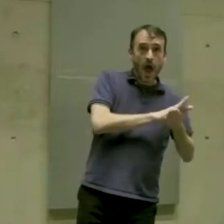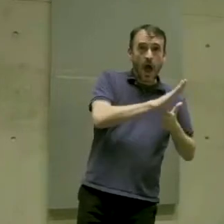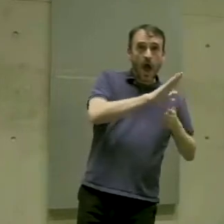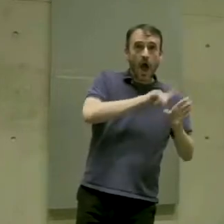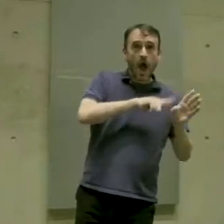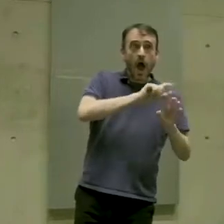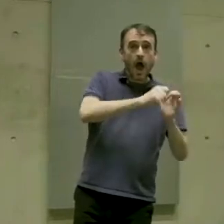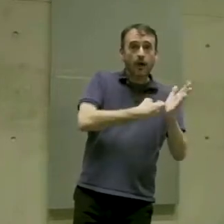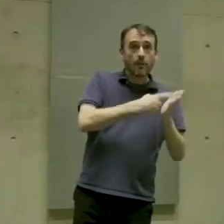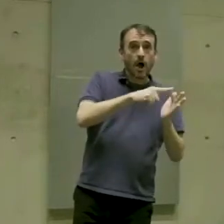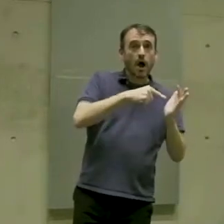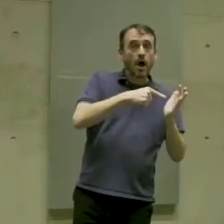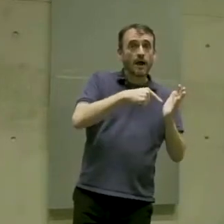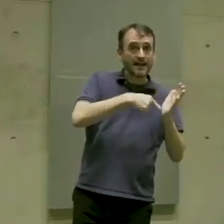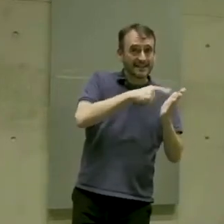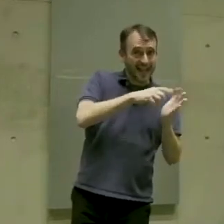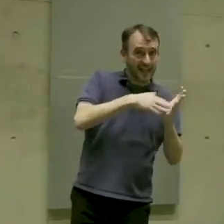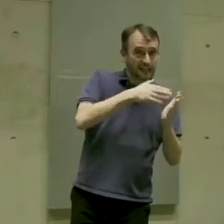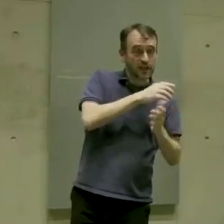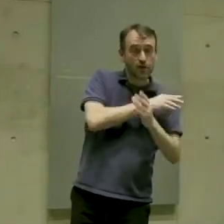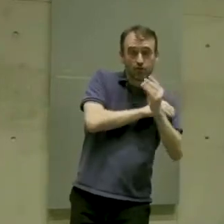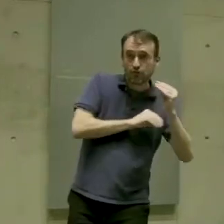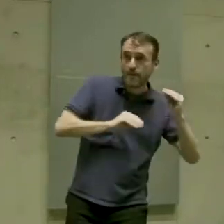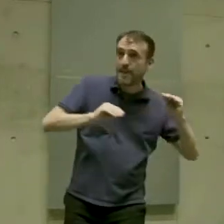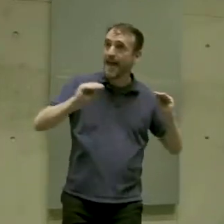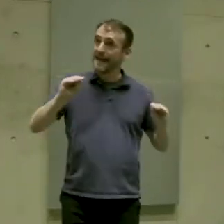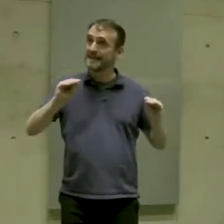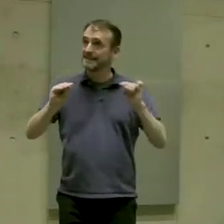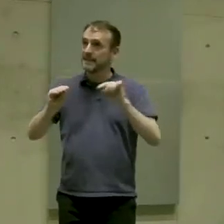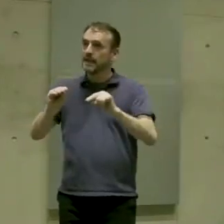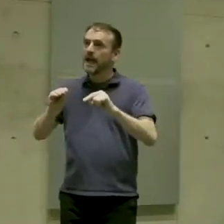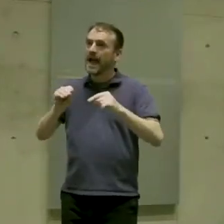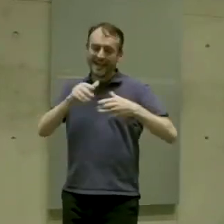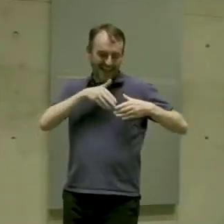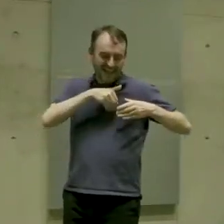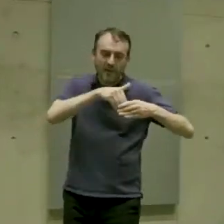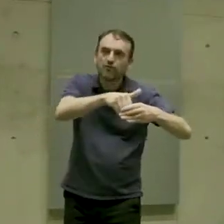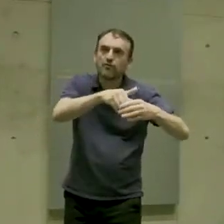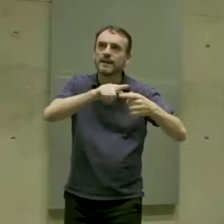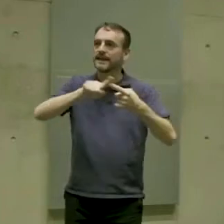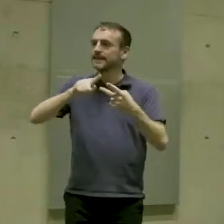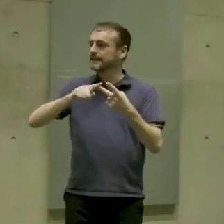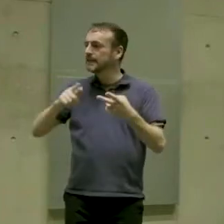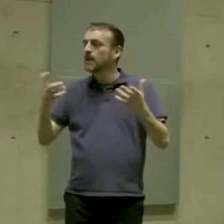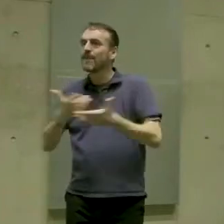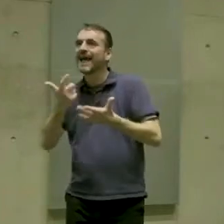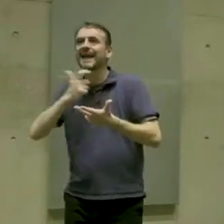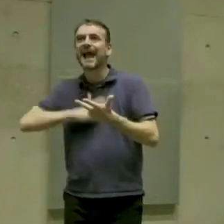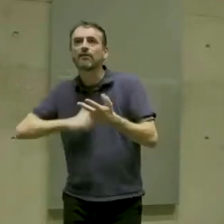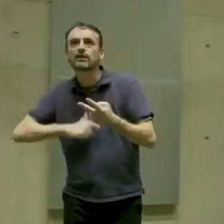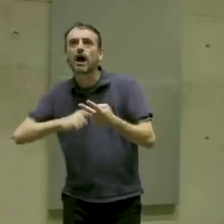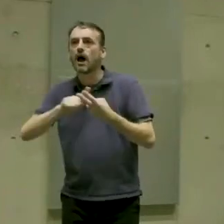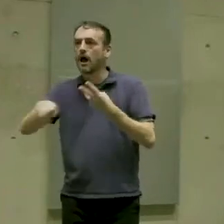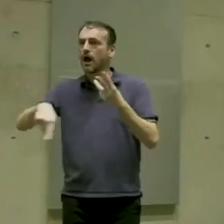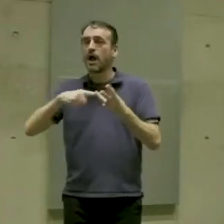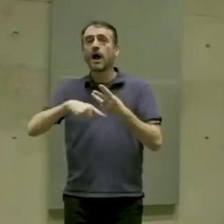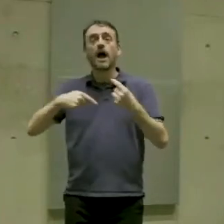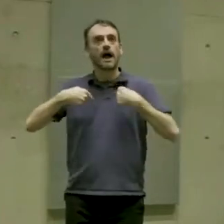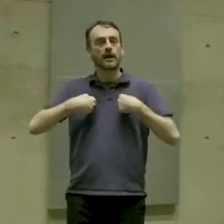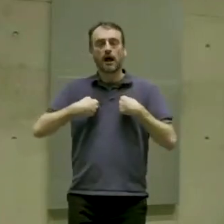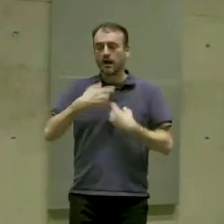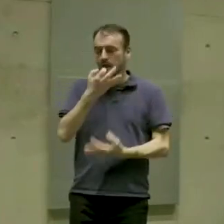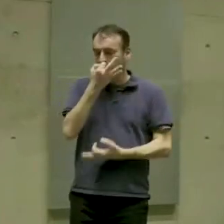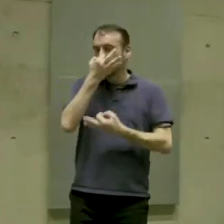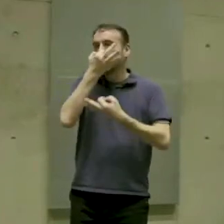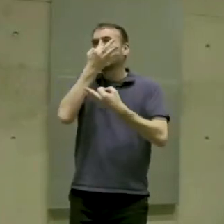interactive fiction she inherited. Inventories, player characters, what it meant to win and lose. I fell headfirst into the world